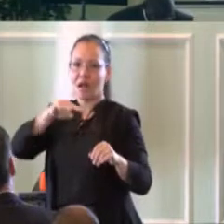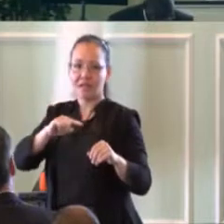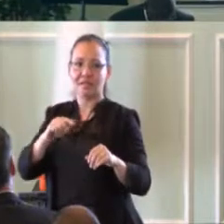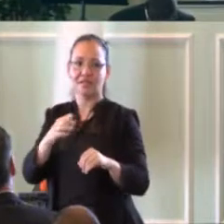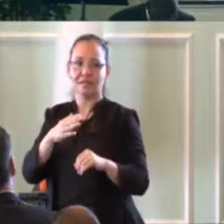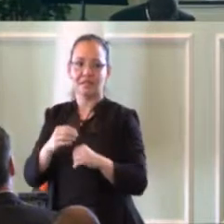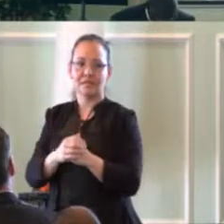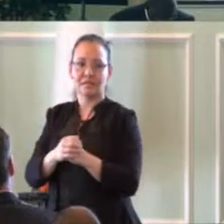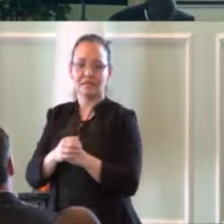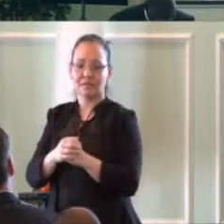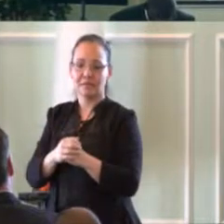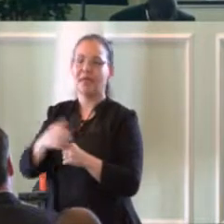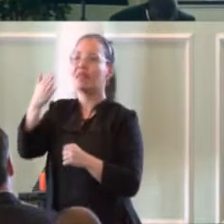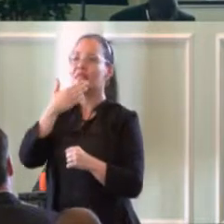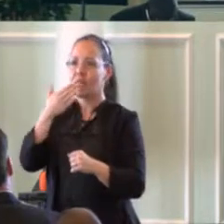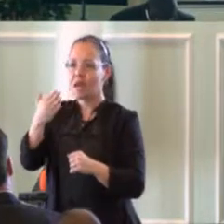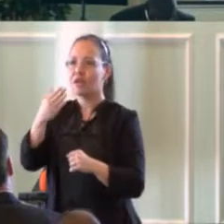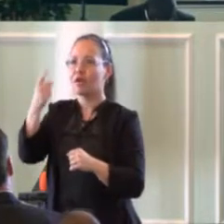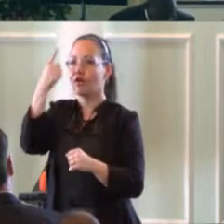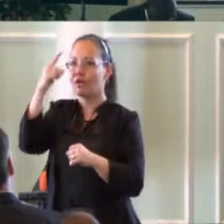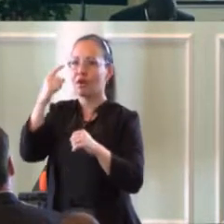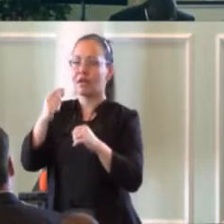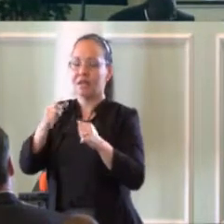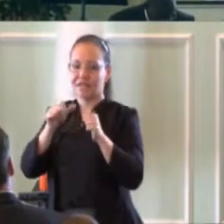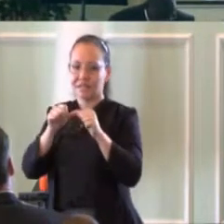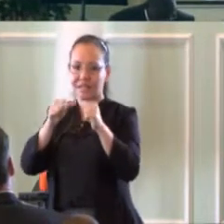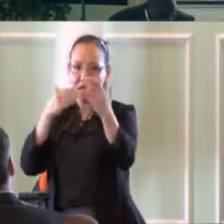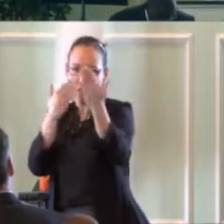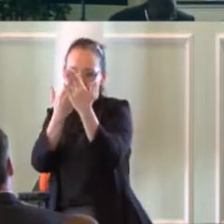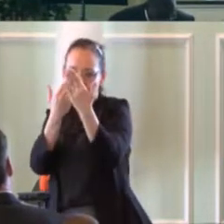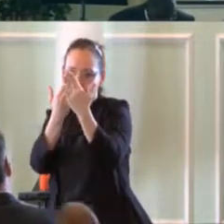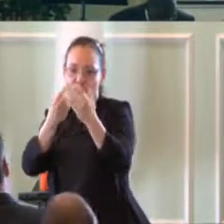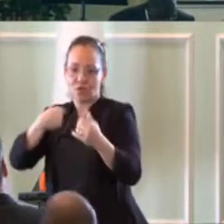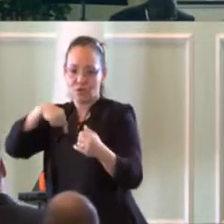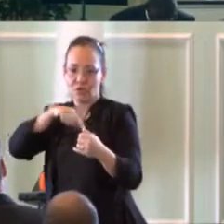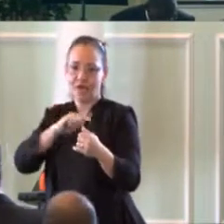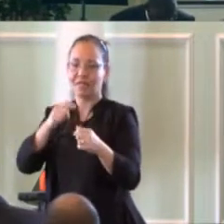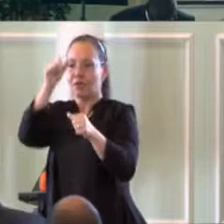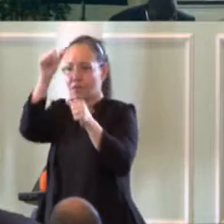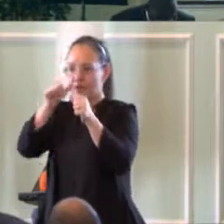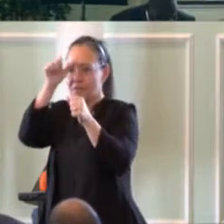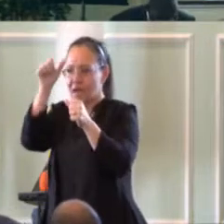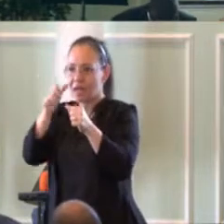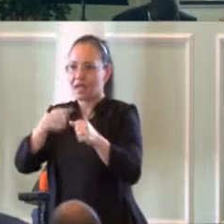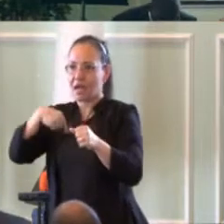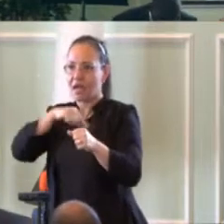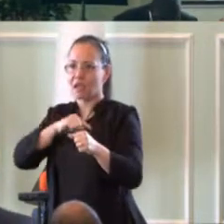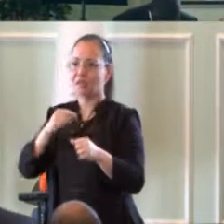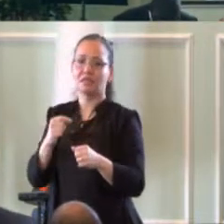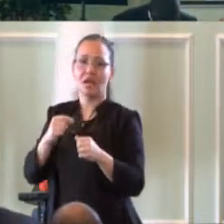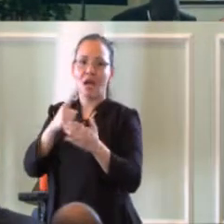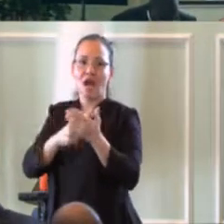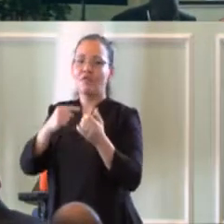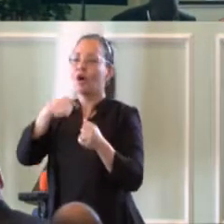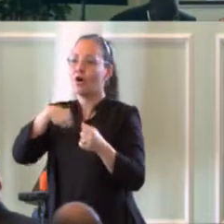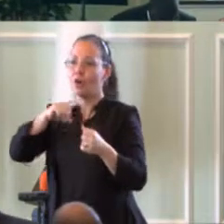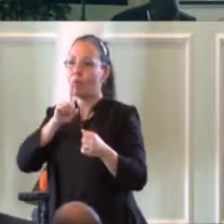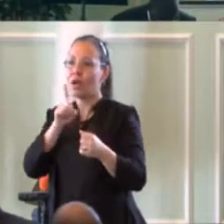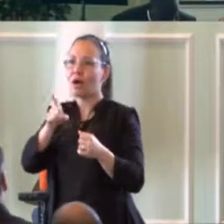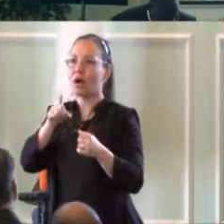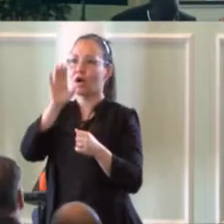go. Thank you for staying close by, reminding us of whom we are, your